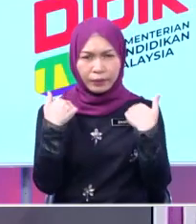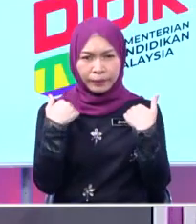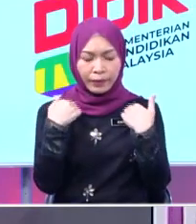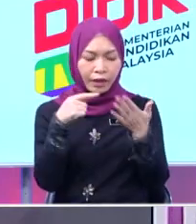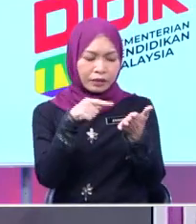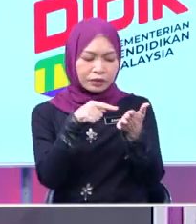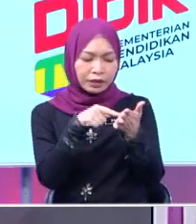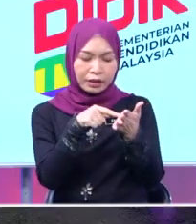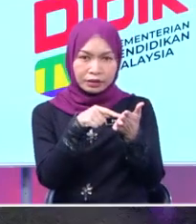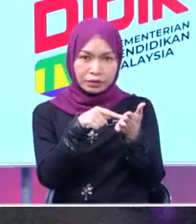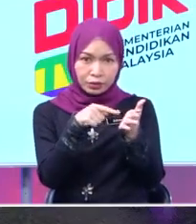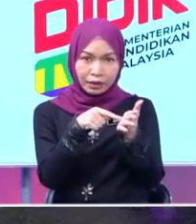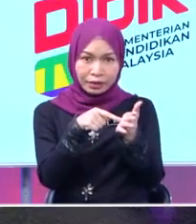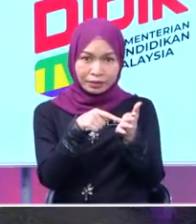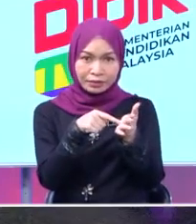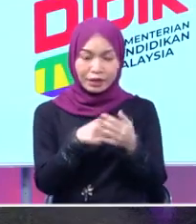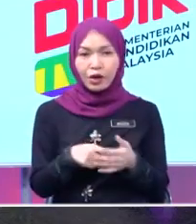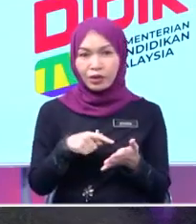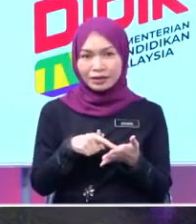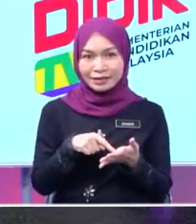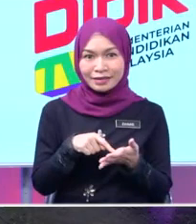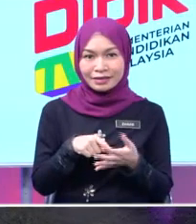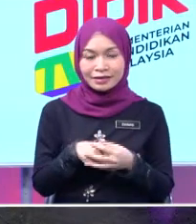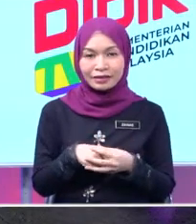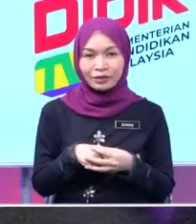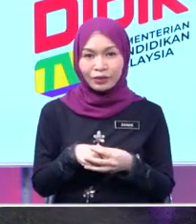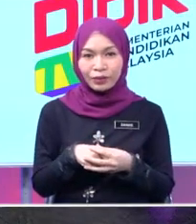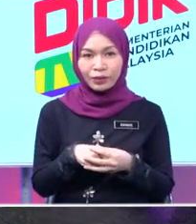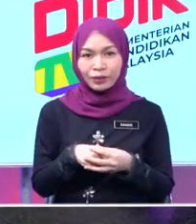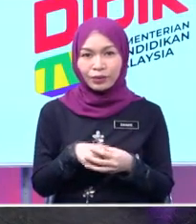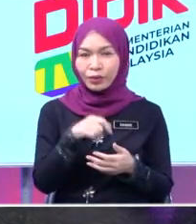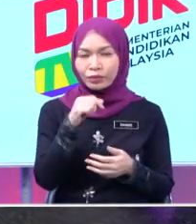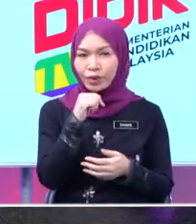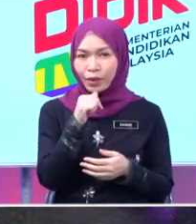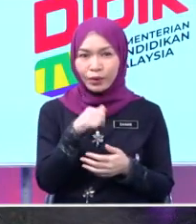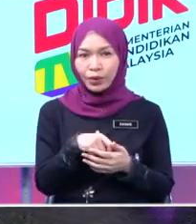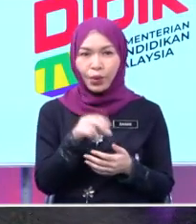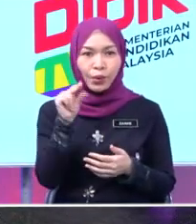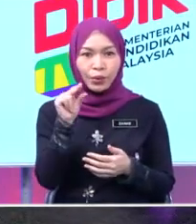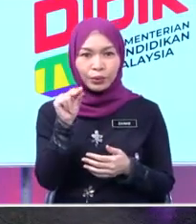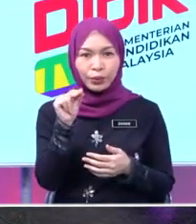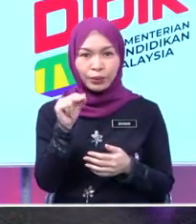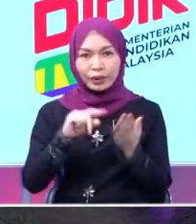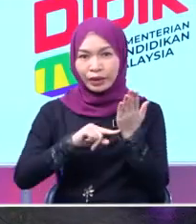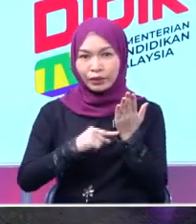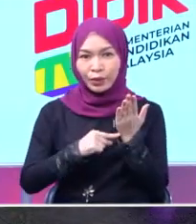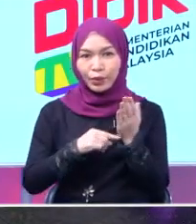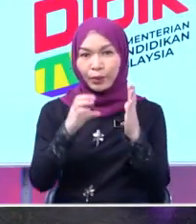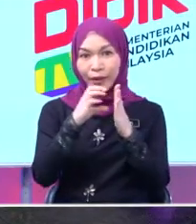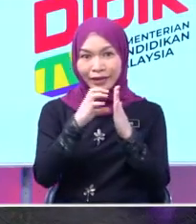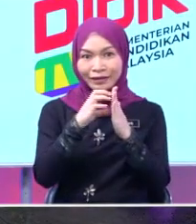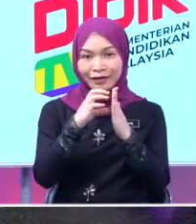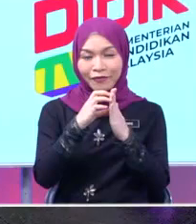paragraph. Right. Right? Because the opening paragraph was actually in the previous activity that we